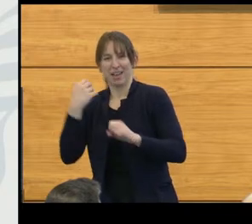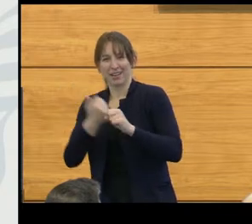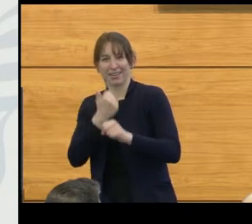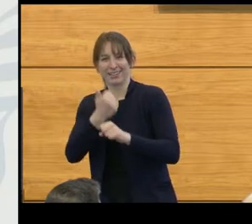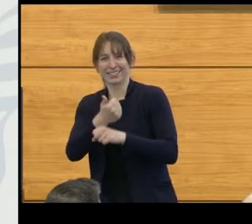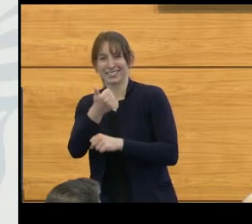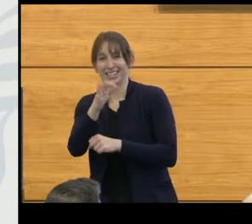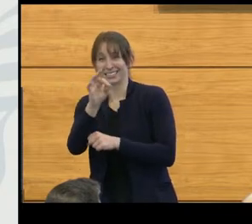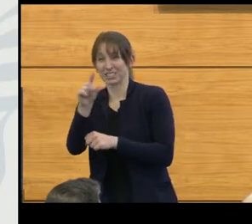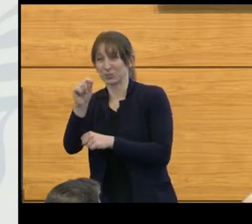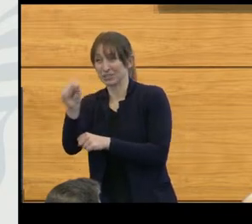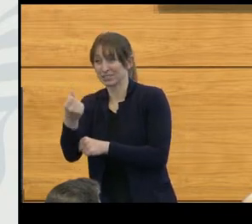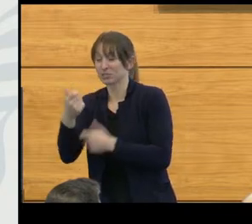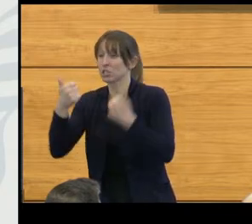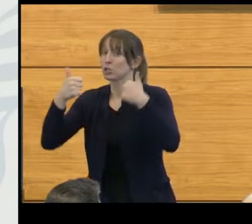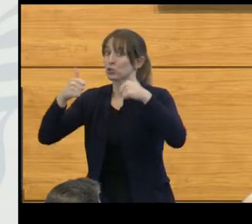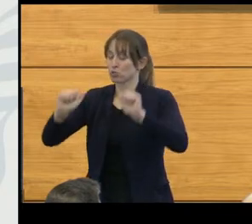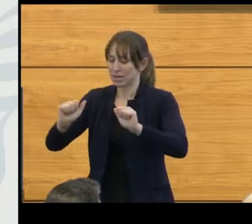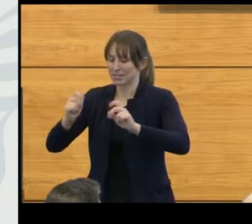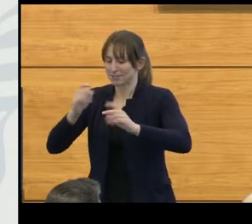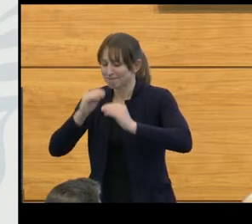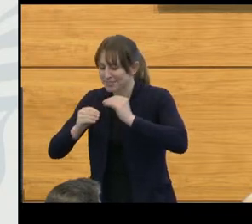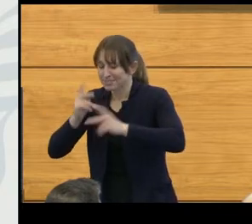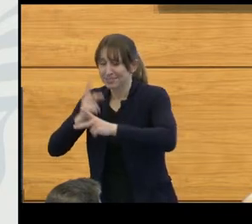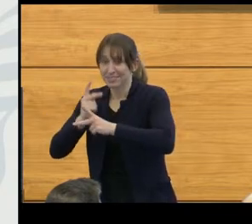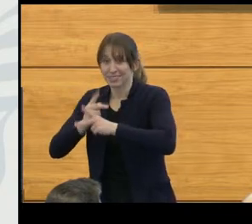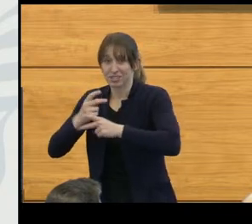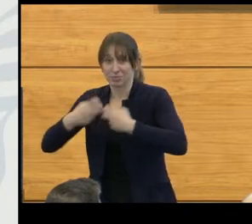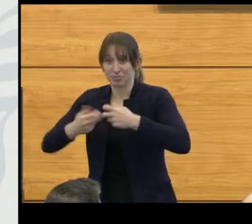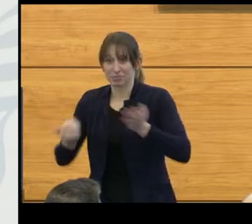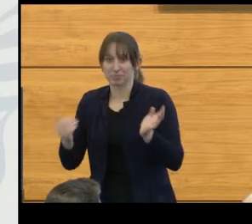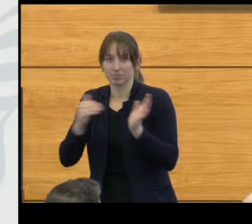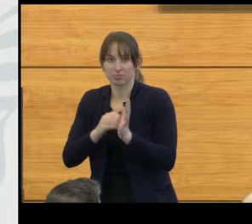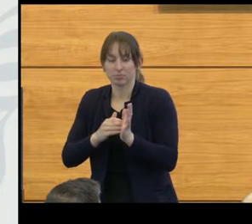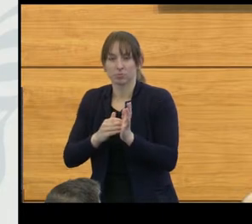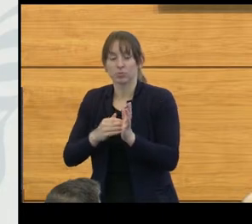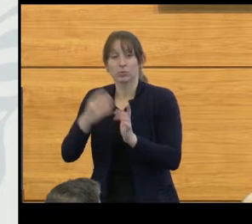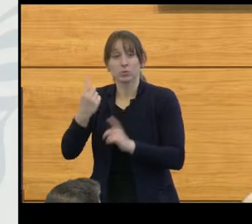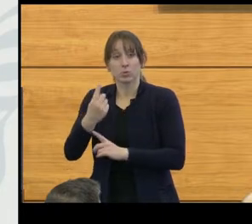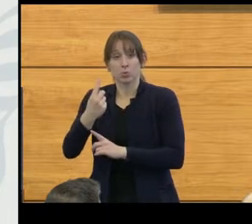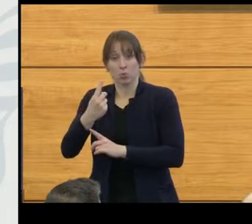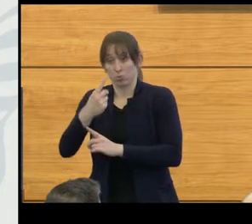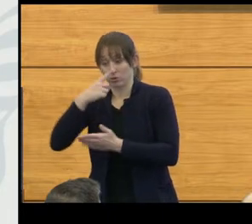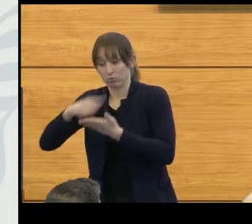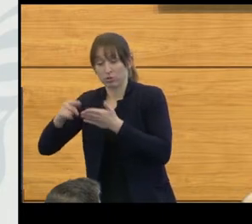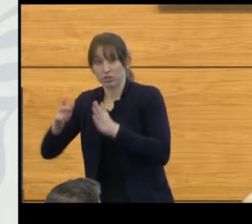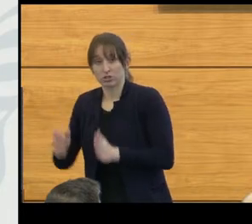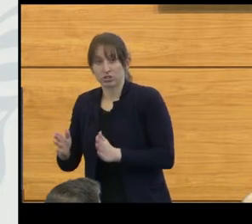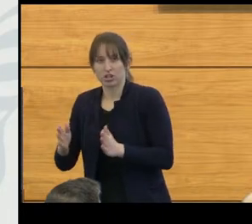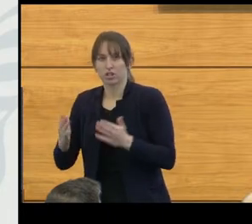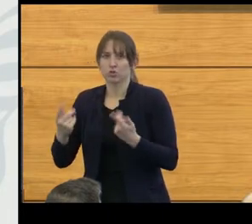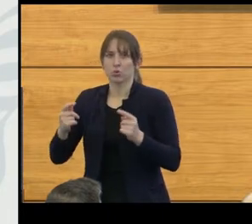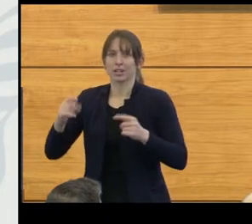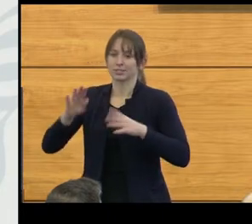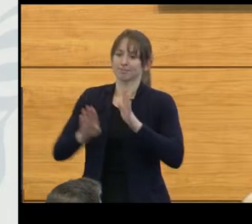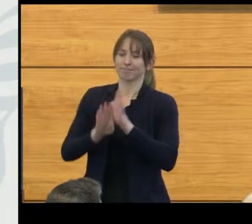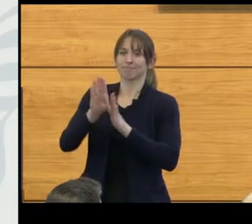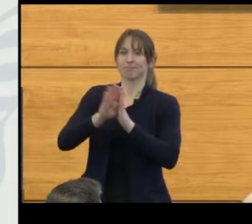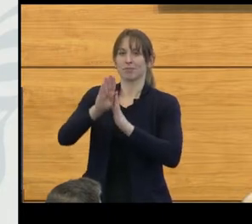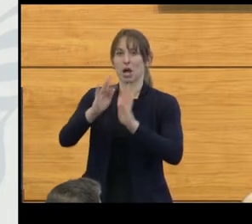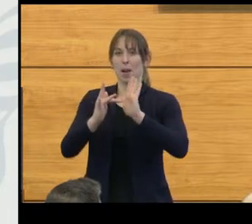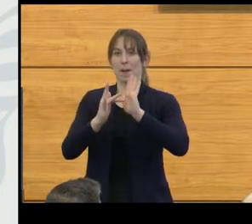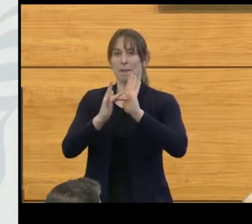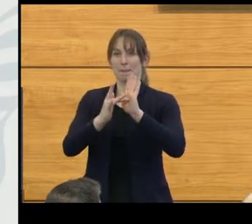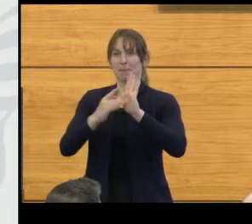the issue again. Walter Dandy, one of the founding fathers of American neurosurgery, actually developed a canine model. And he tried to